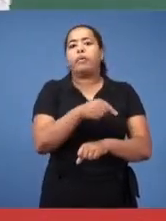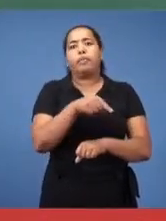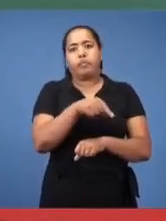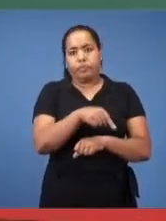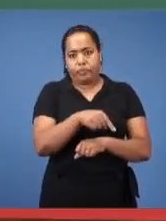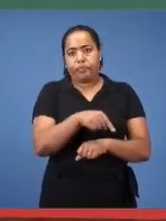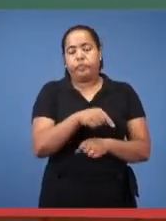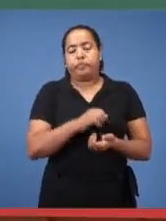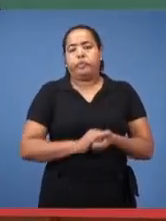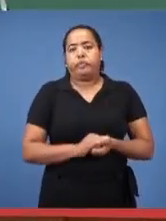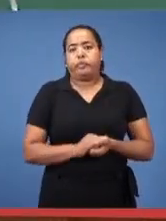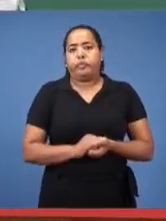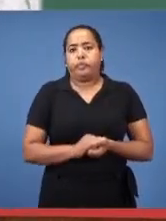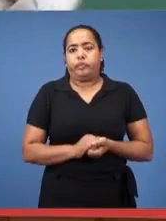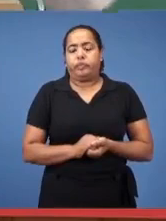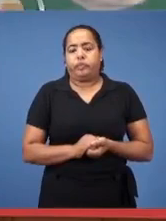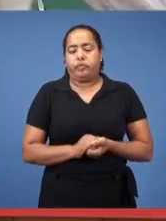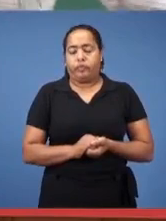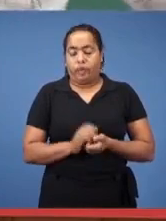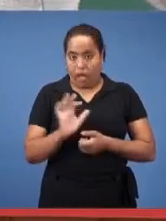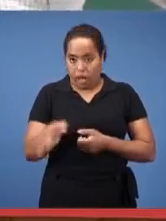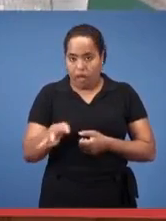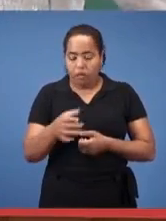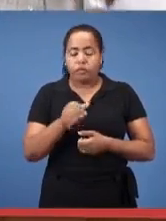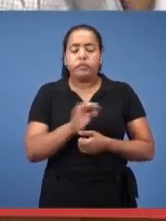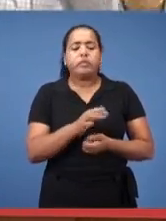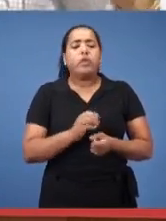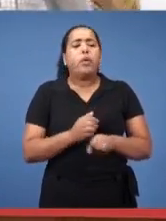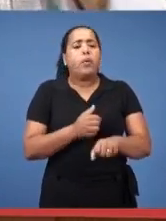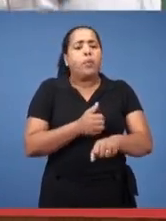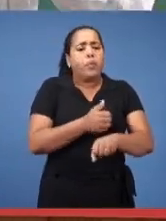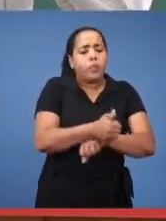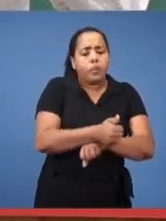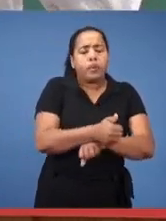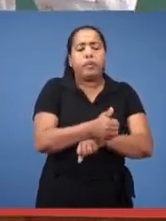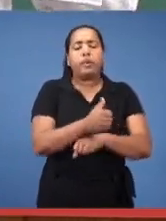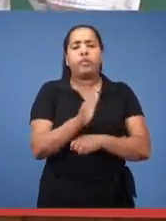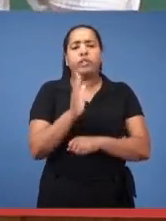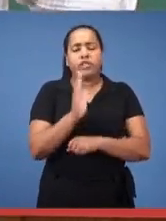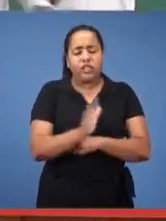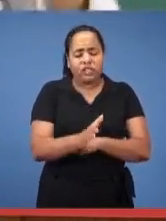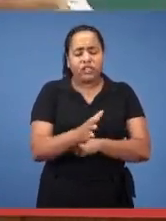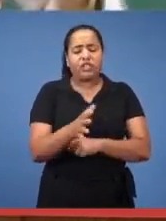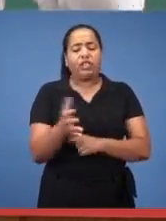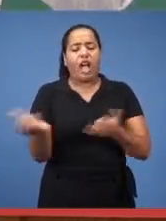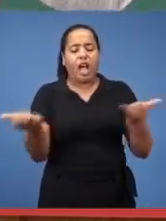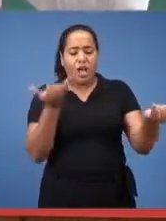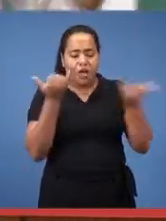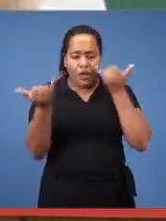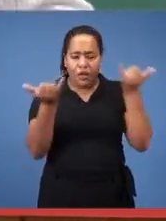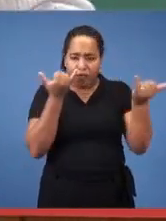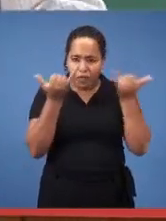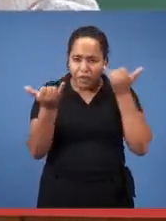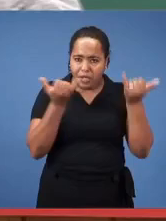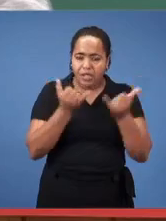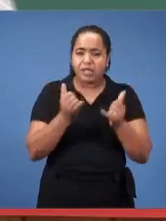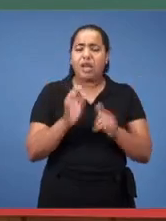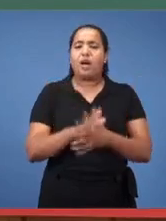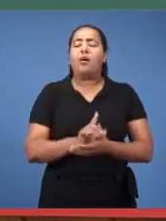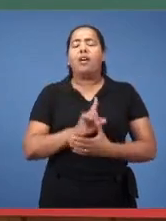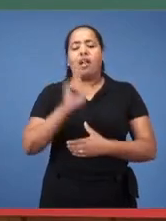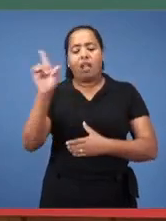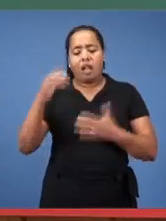class? No, this is the first period of class. Very well. So this first period, they are very well informed. They